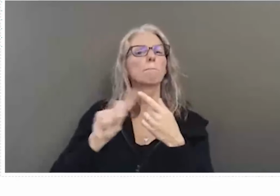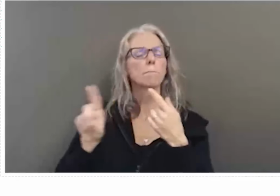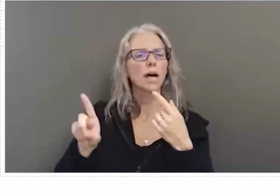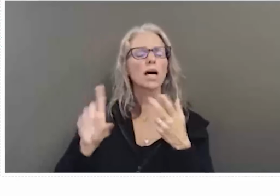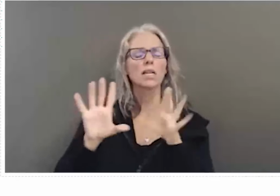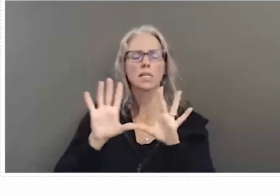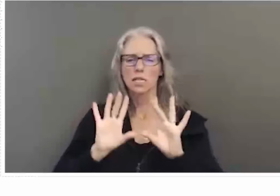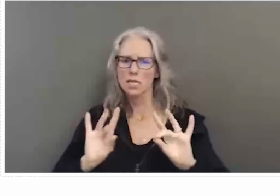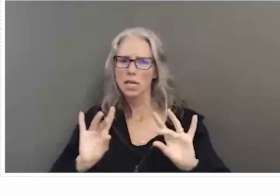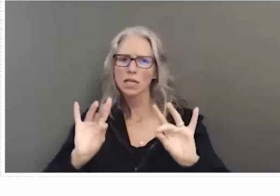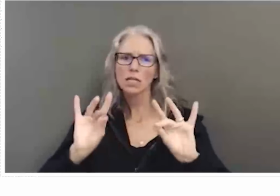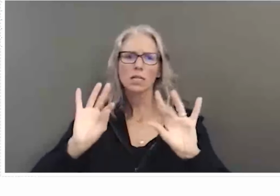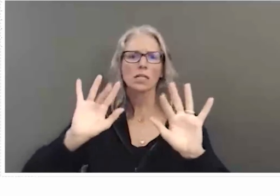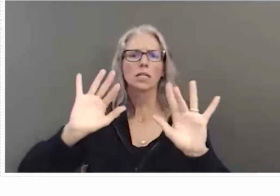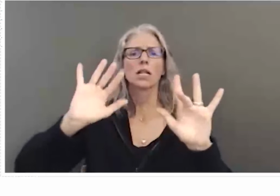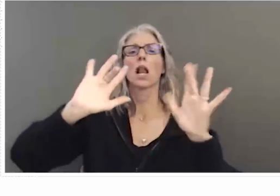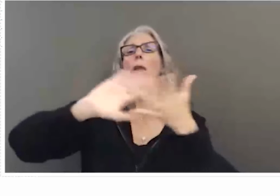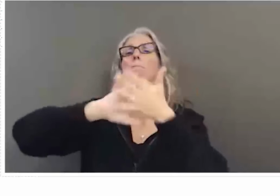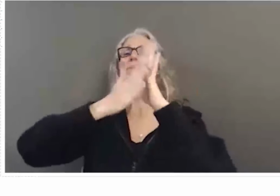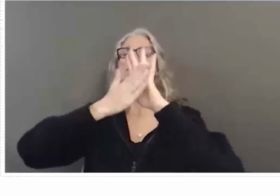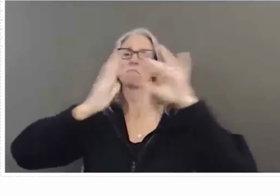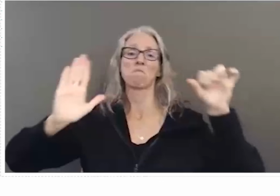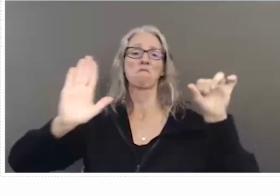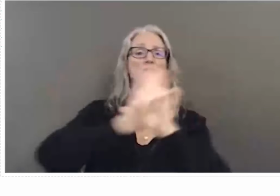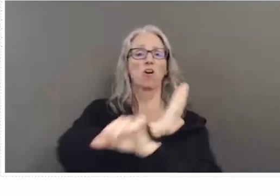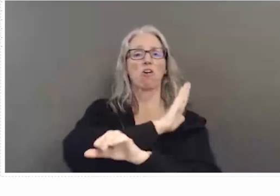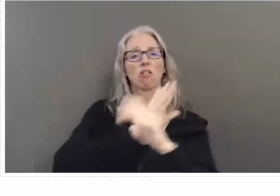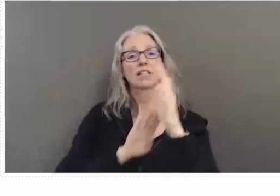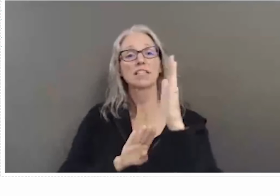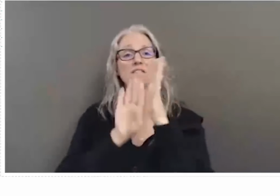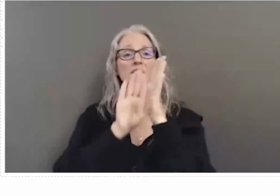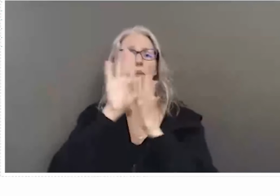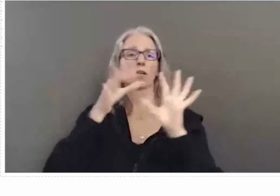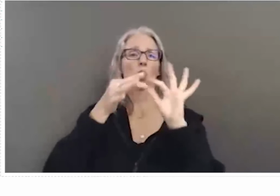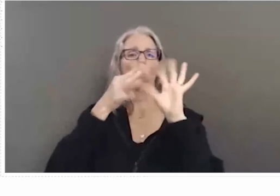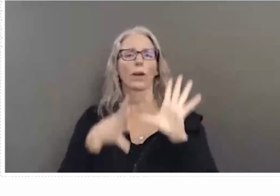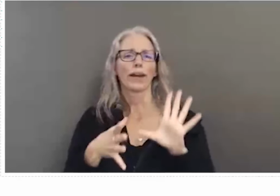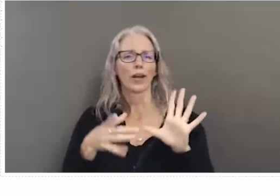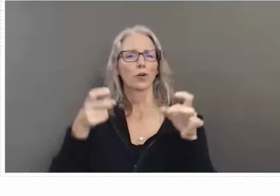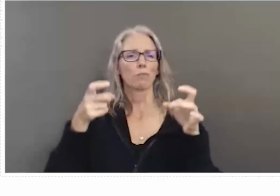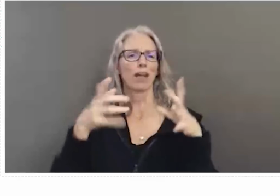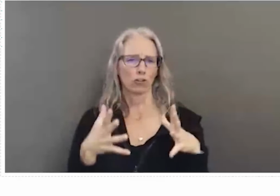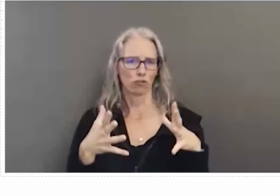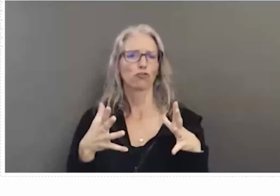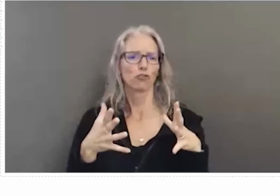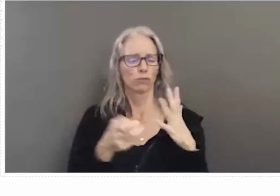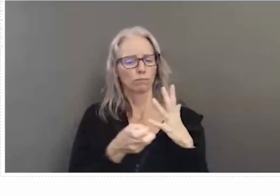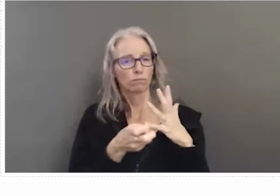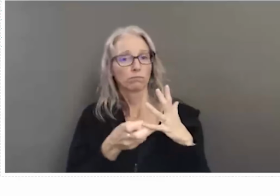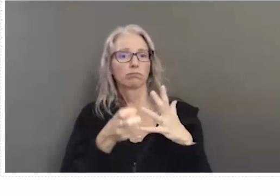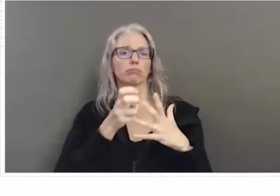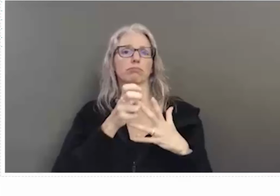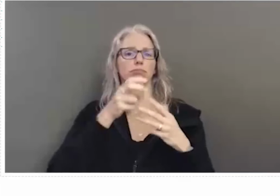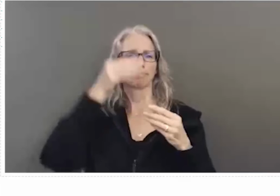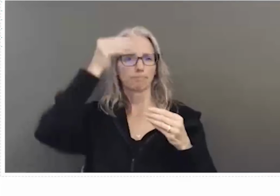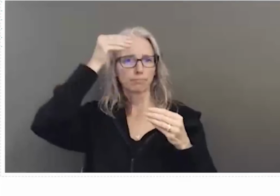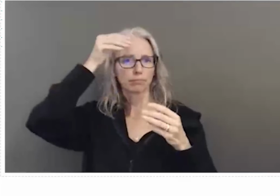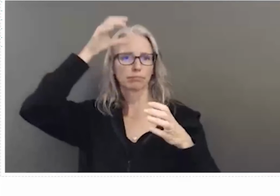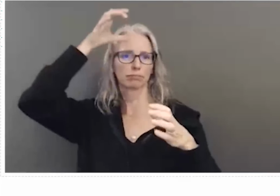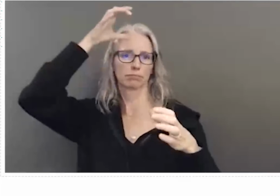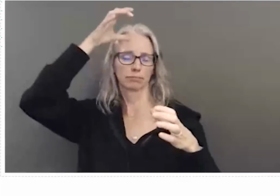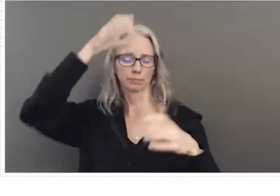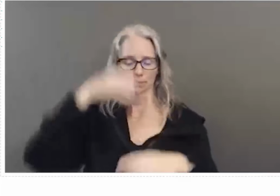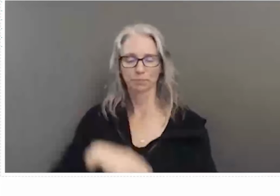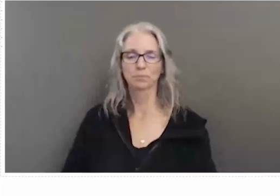full development coordinator or manager type position. And so most of the session was